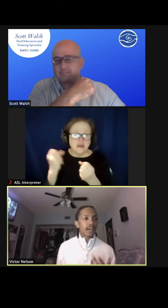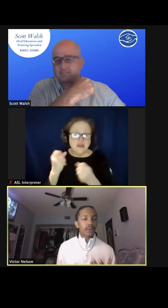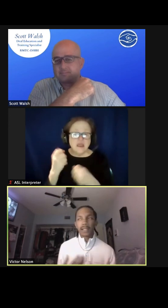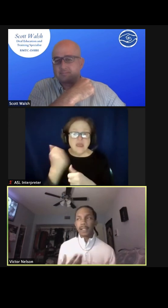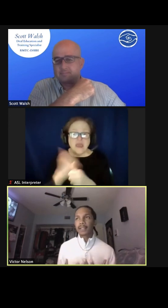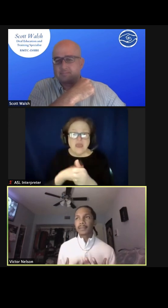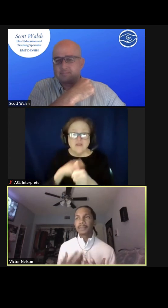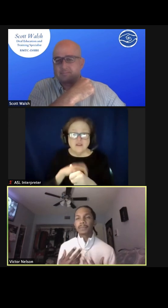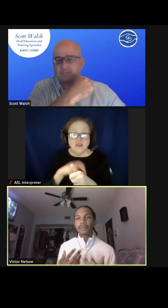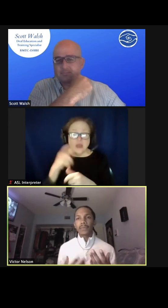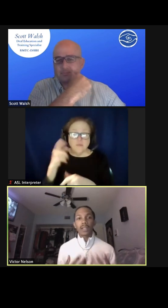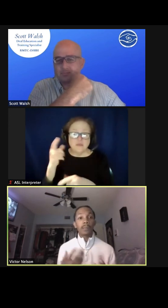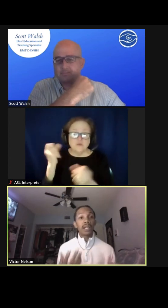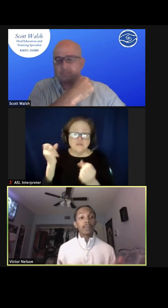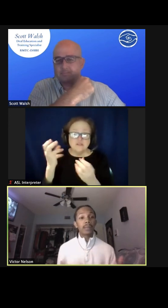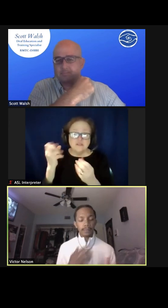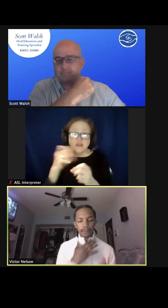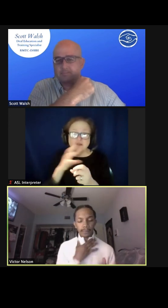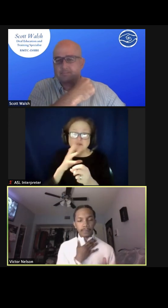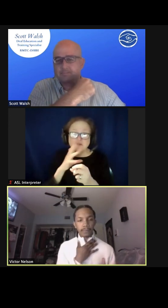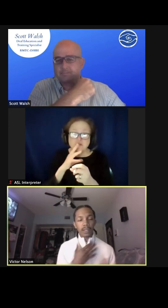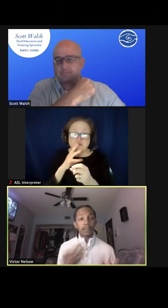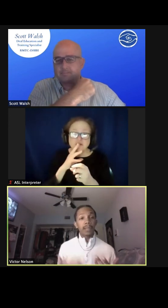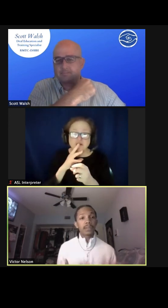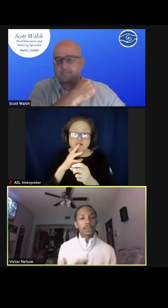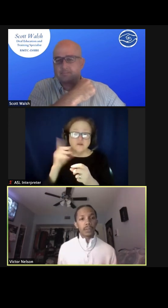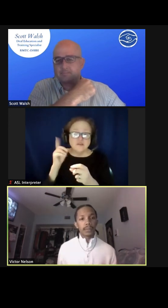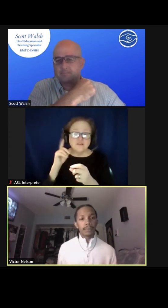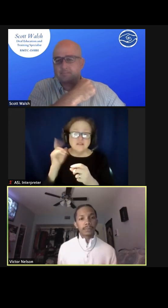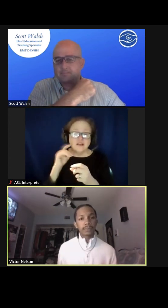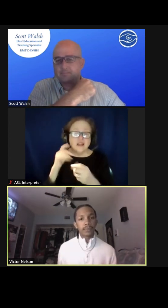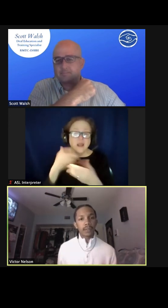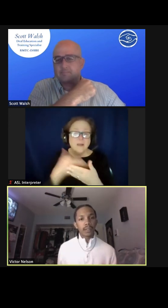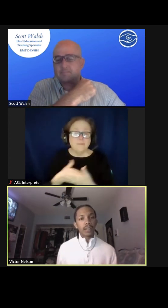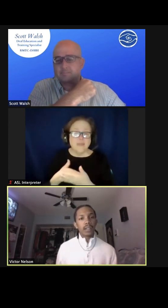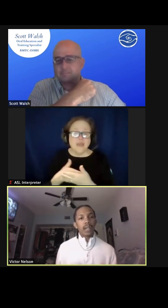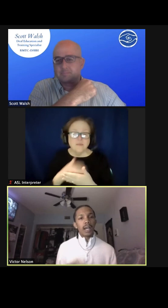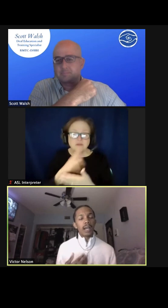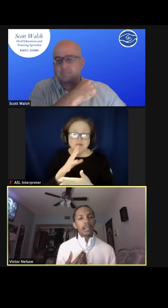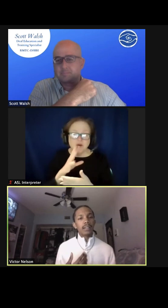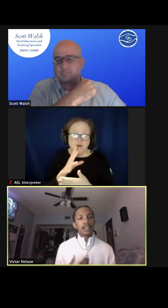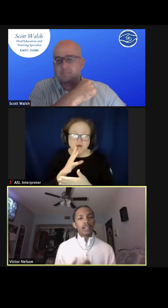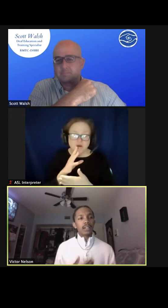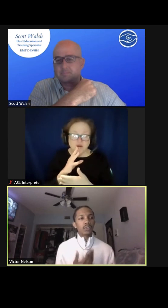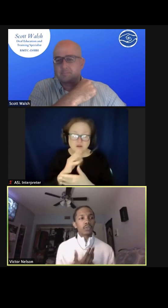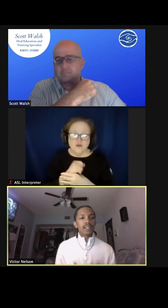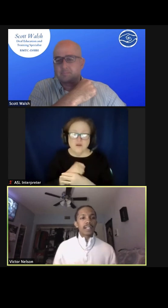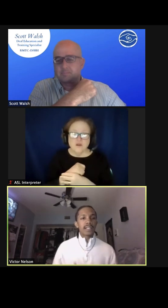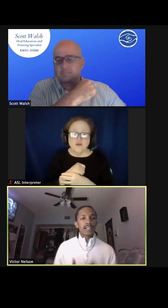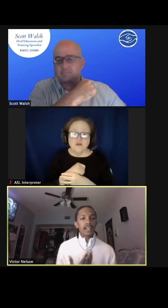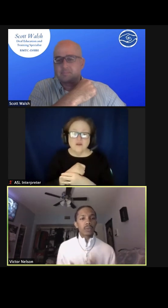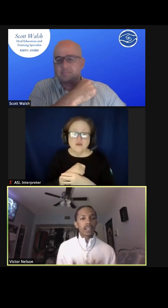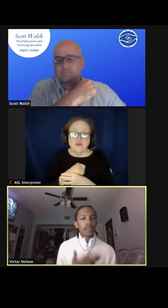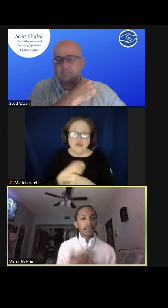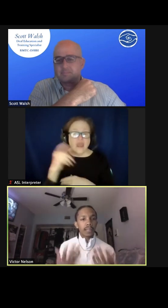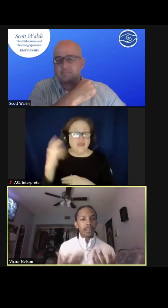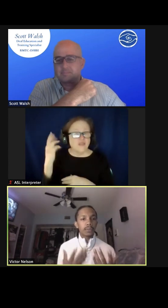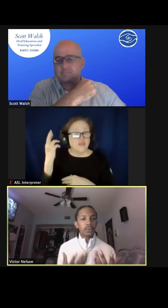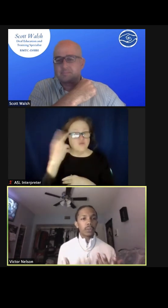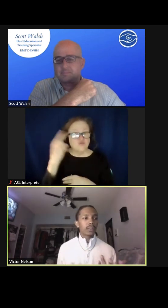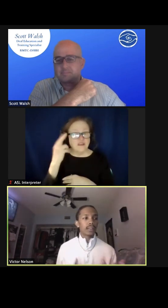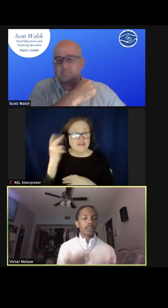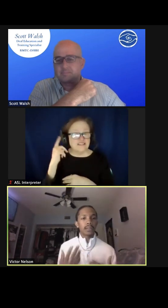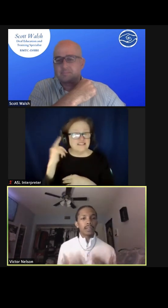it would sound like a baby, a baby talking. And the reason he sounds like a